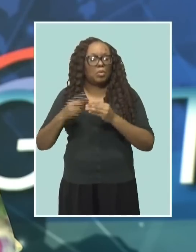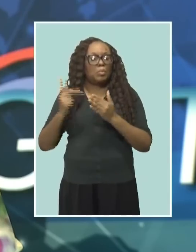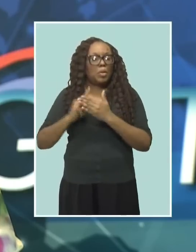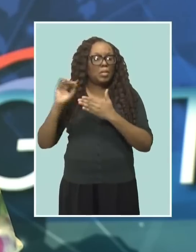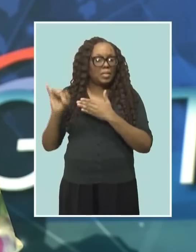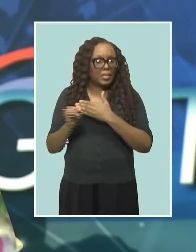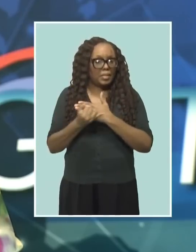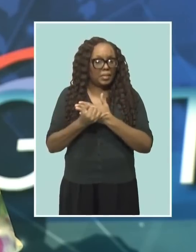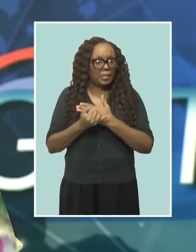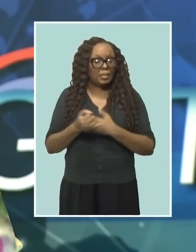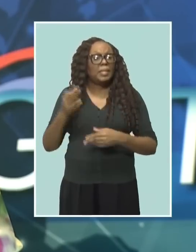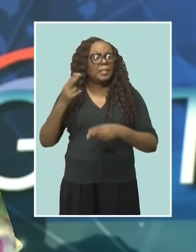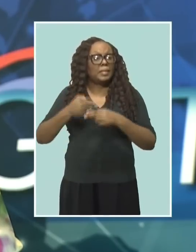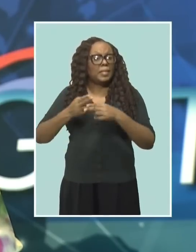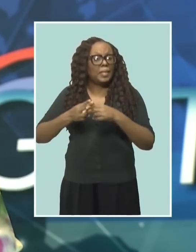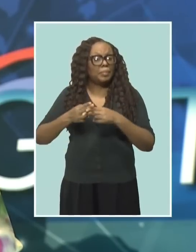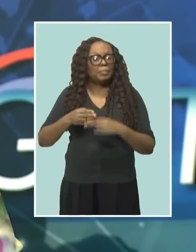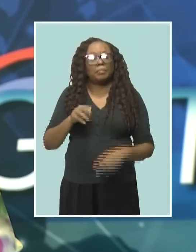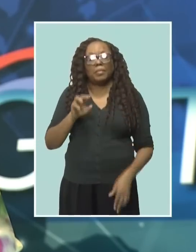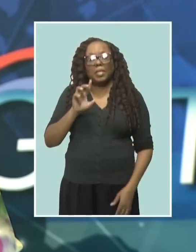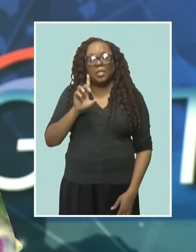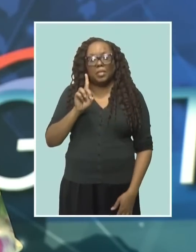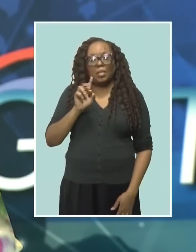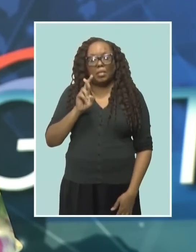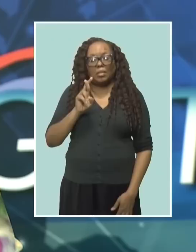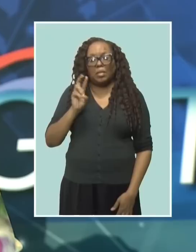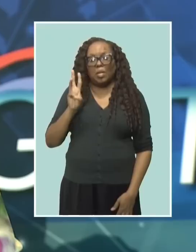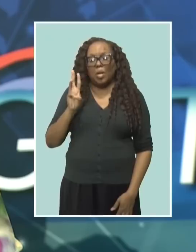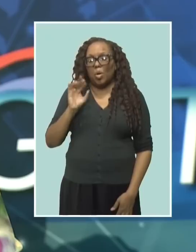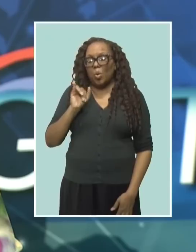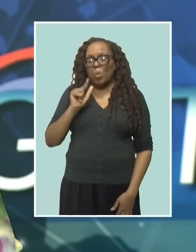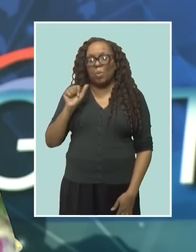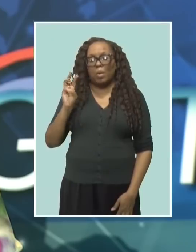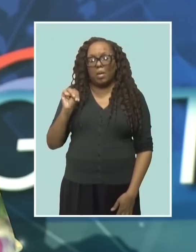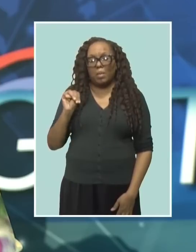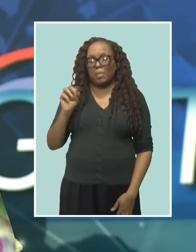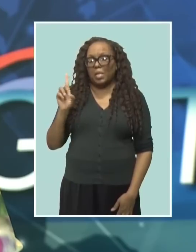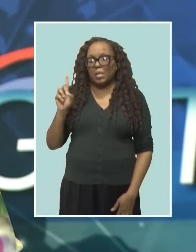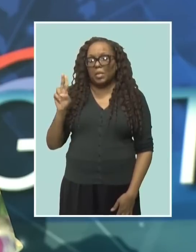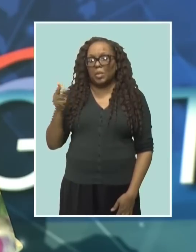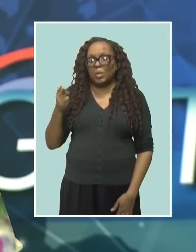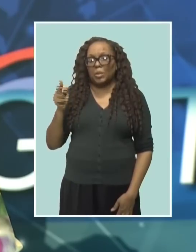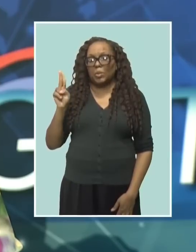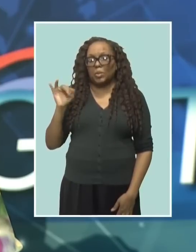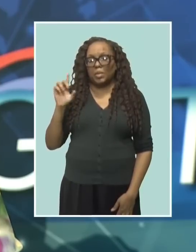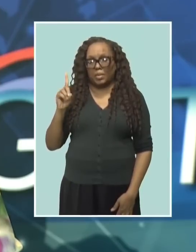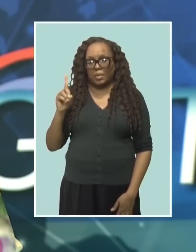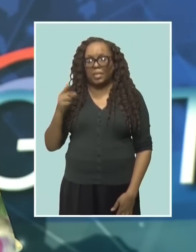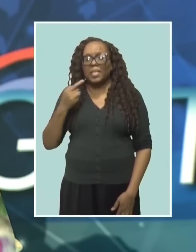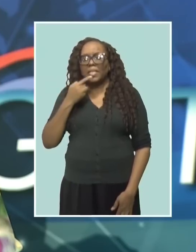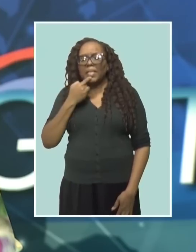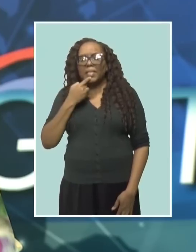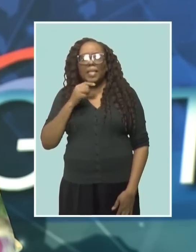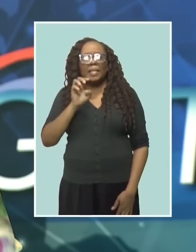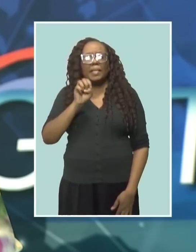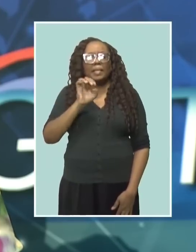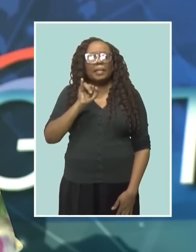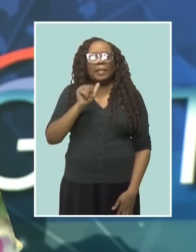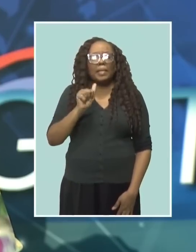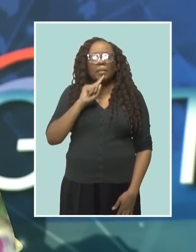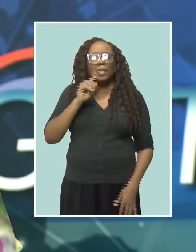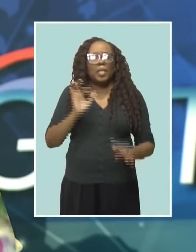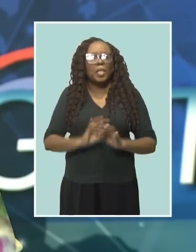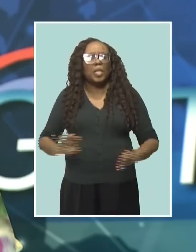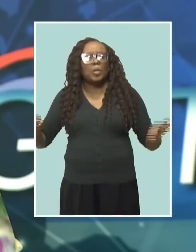Duguid. He says the EIA is an integral part of the Planning and Development Act proclaimed in December 2021